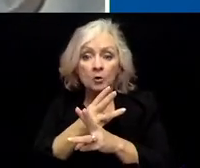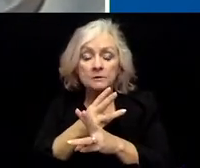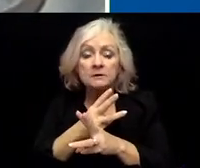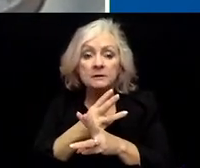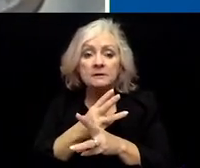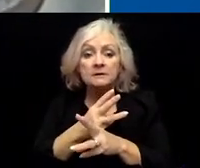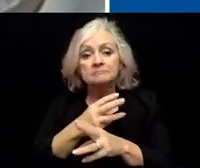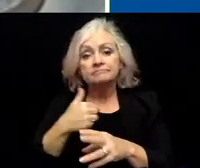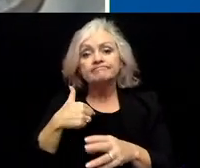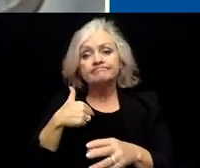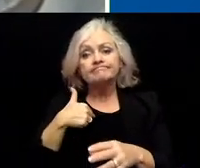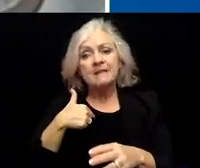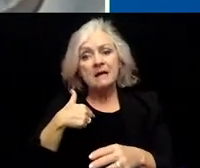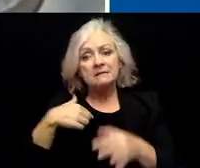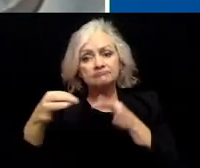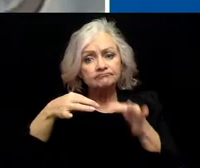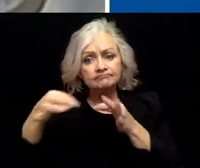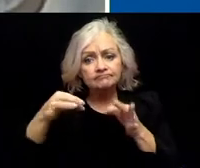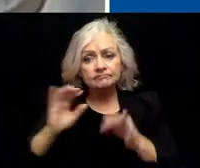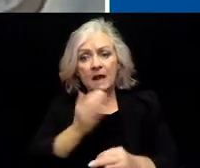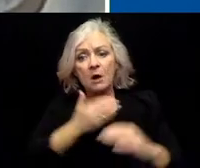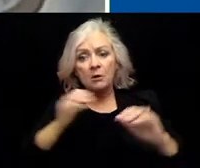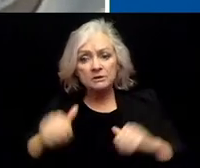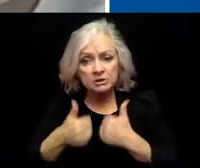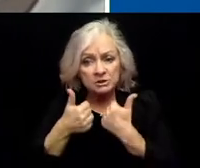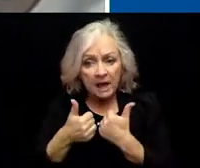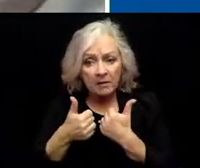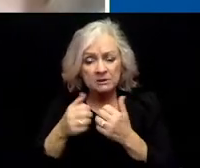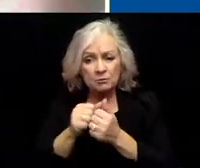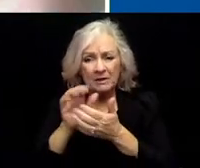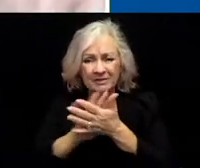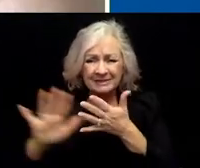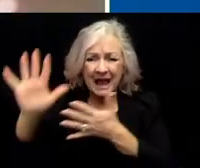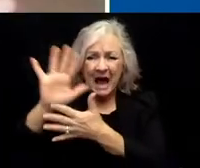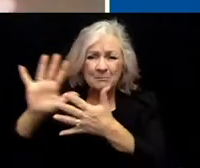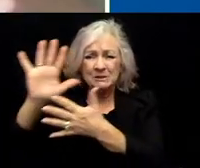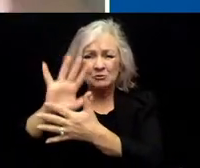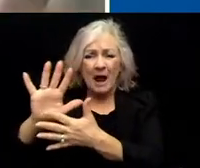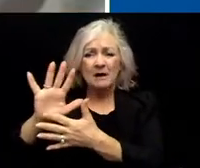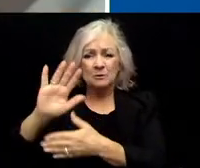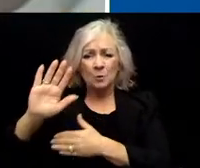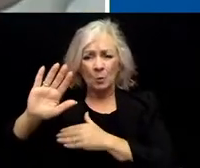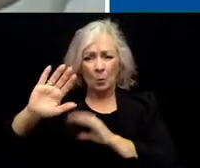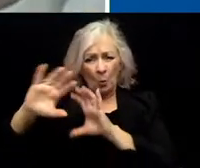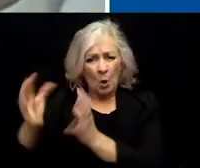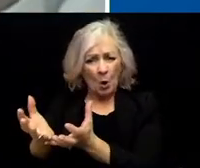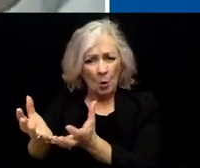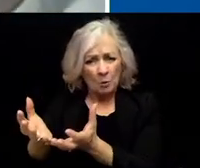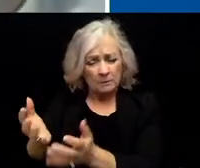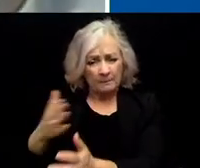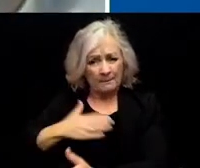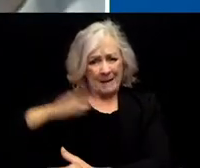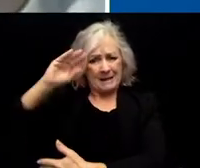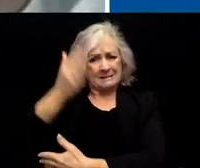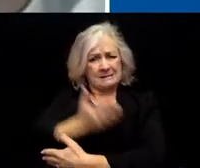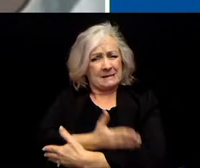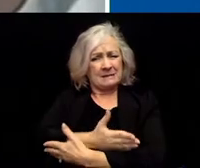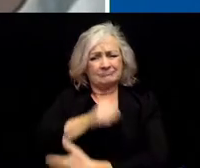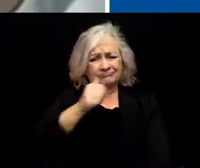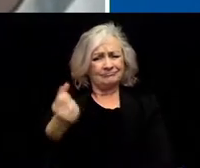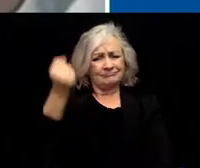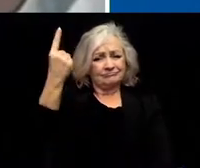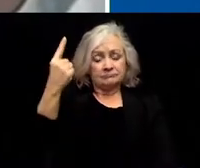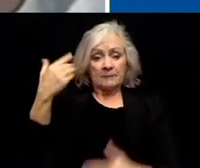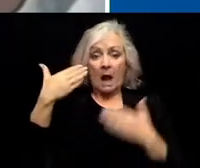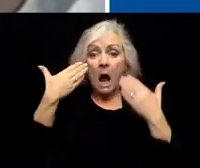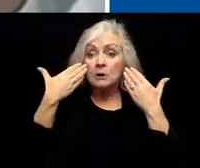about some of the challenges, particularly with the abstract world that Jaden experiences. I couldn't tell you if Jaden's ever had a